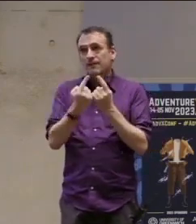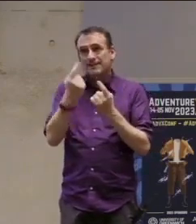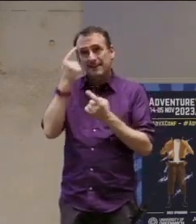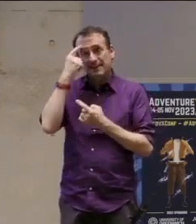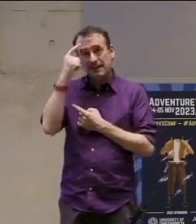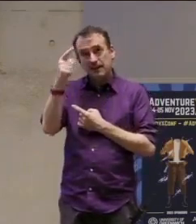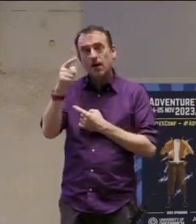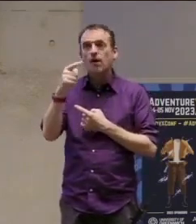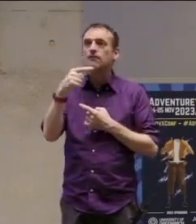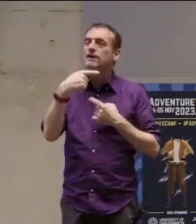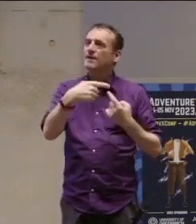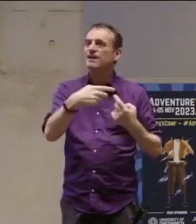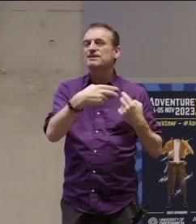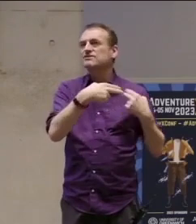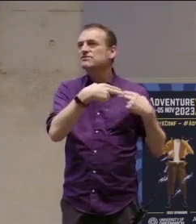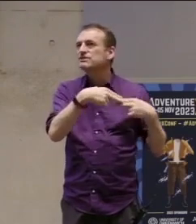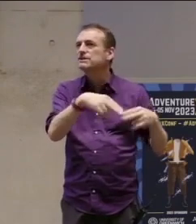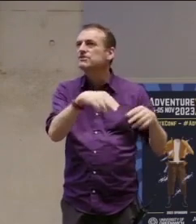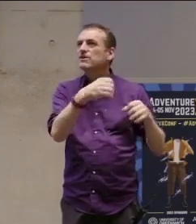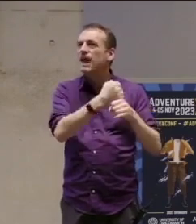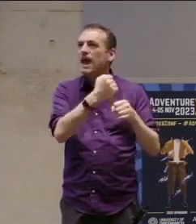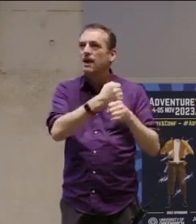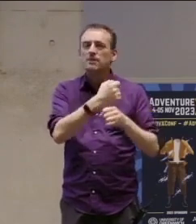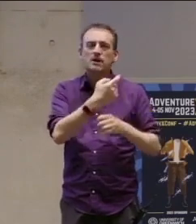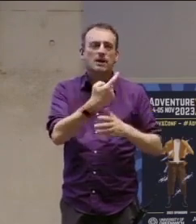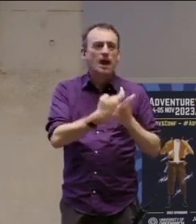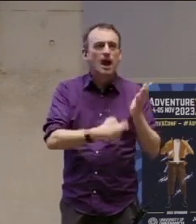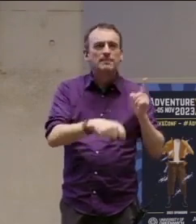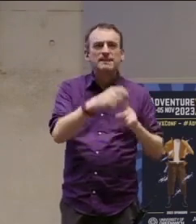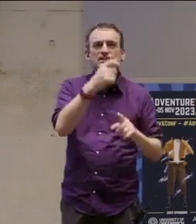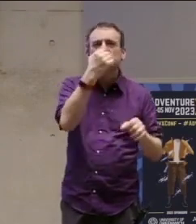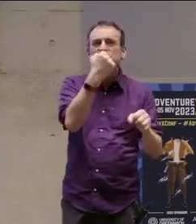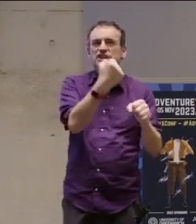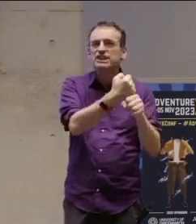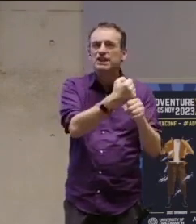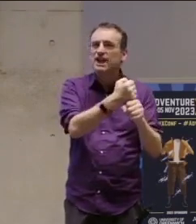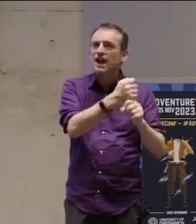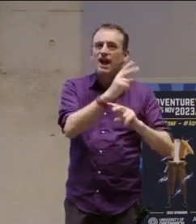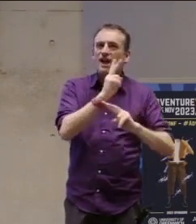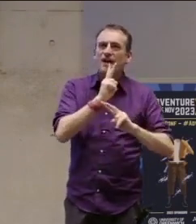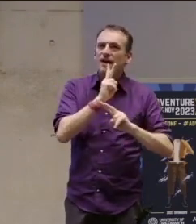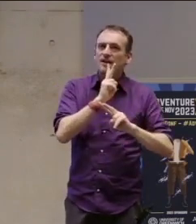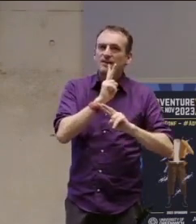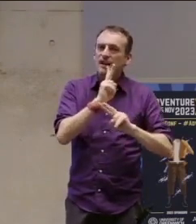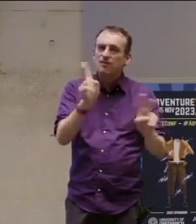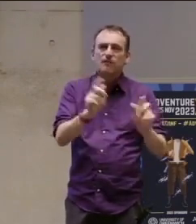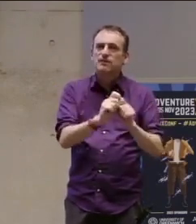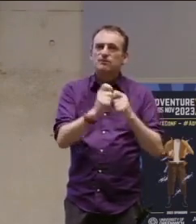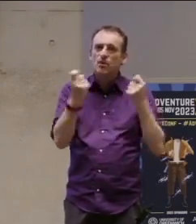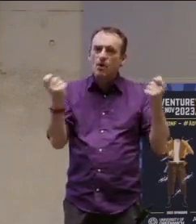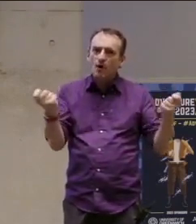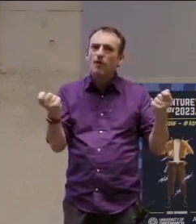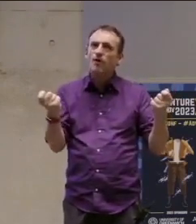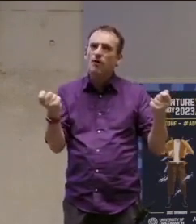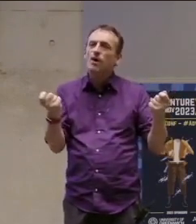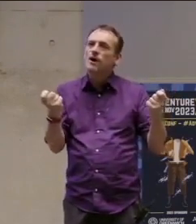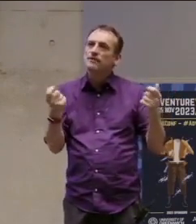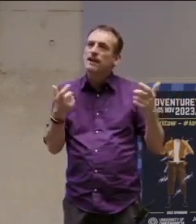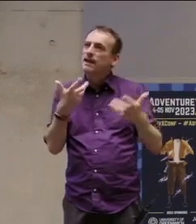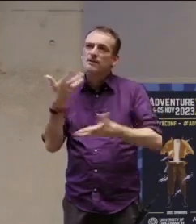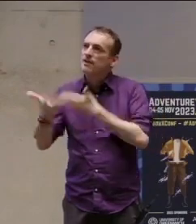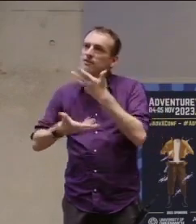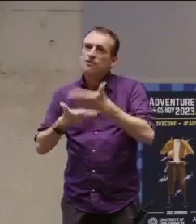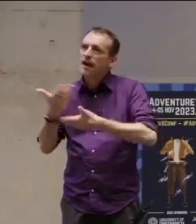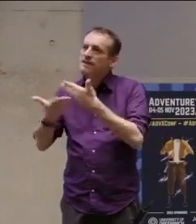mean? Or it isn't like an RPG, for instance. And it's kind of also trying to find the unique genres in which black people aren't